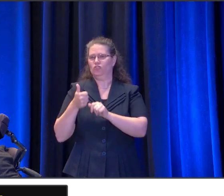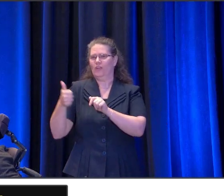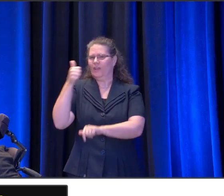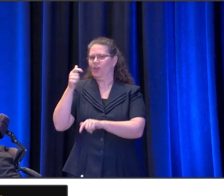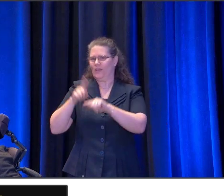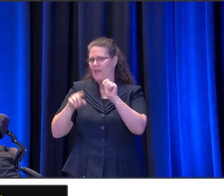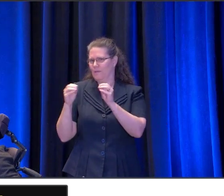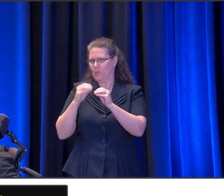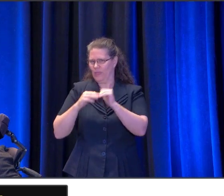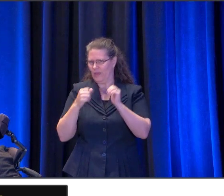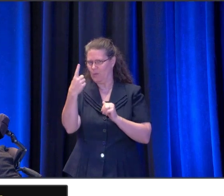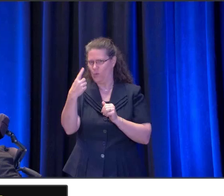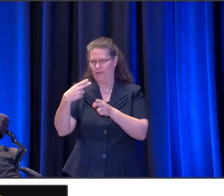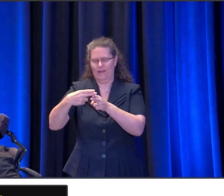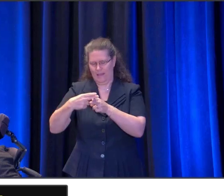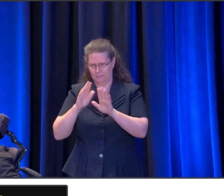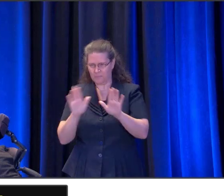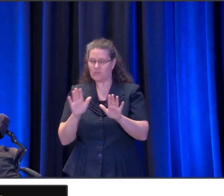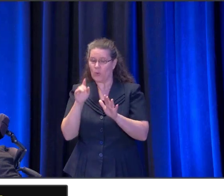announce